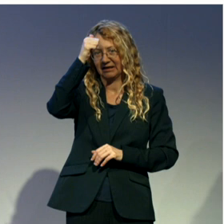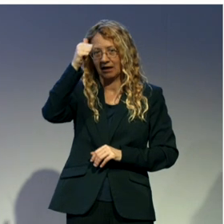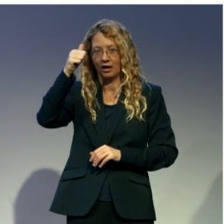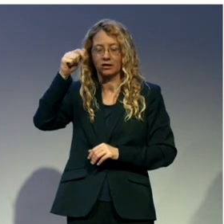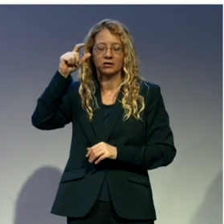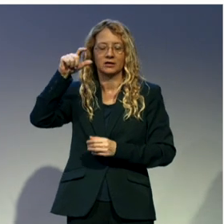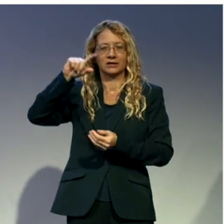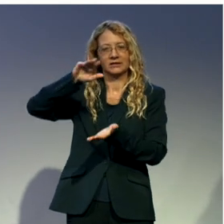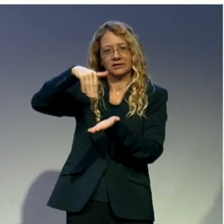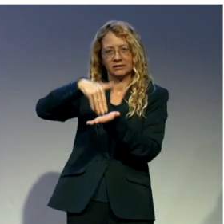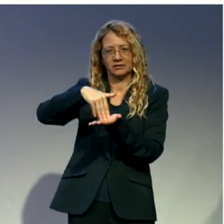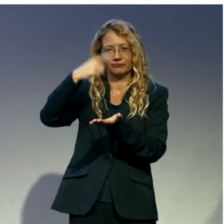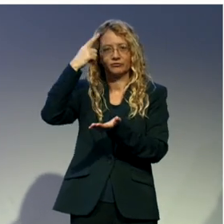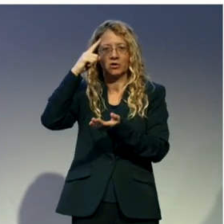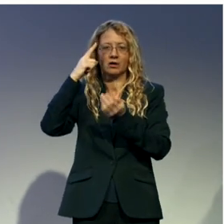Thank you so much.